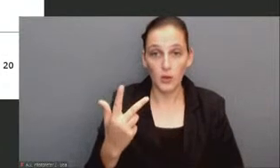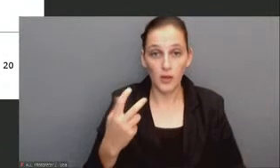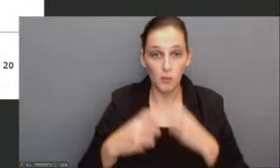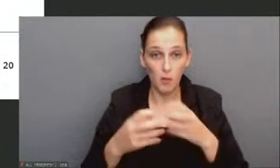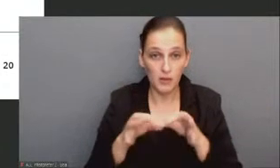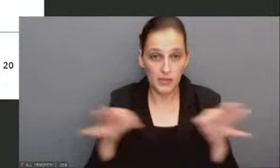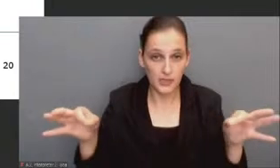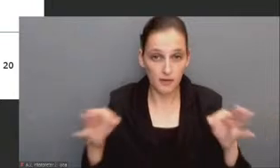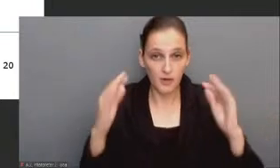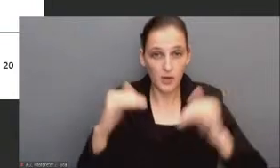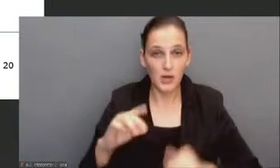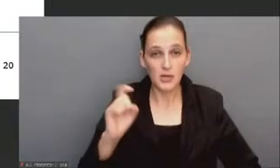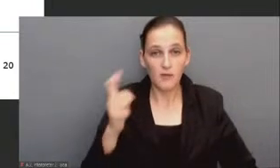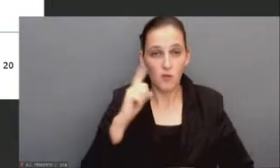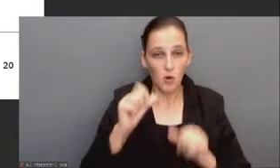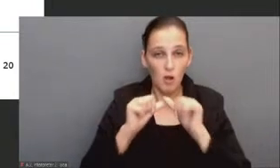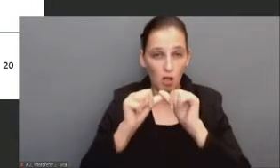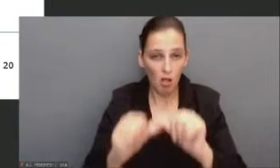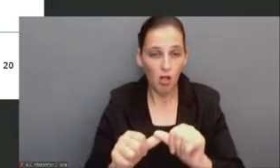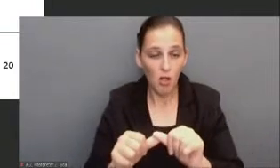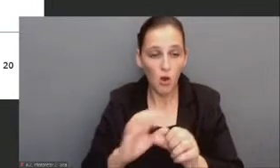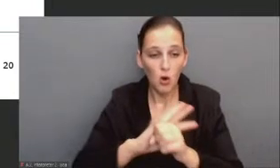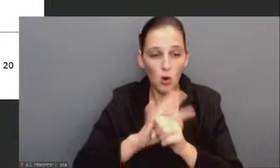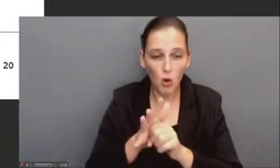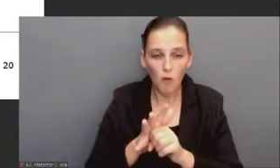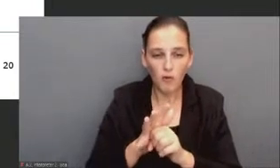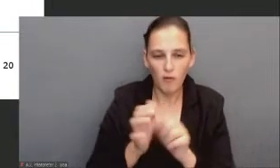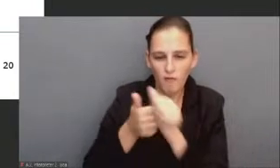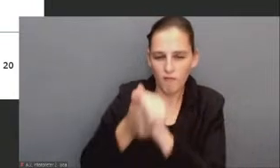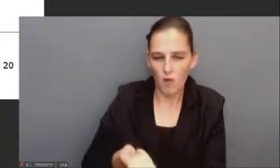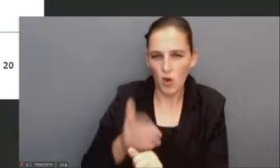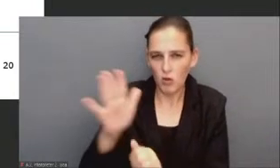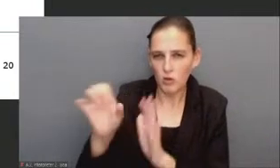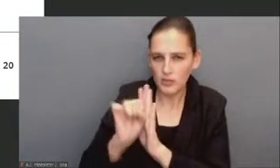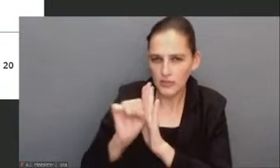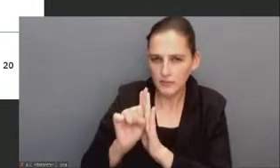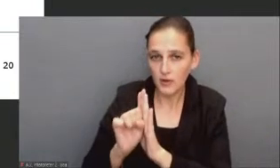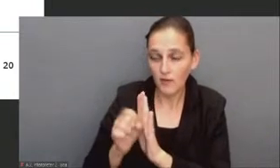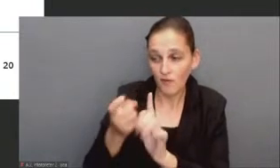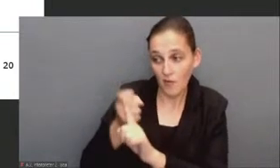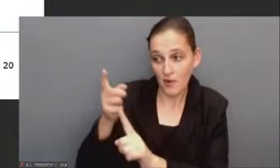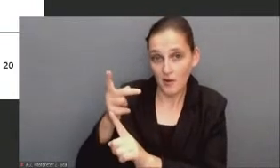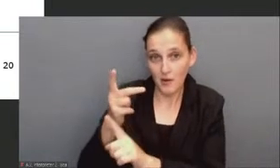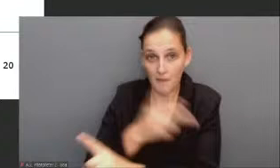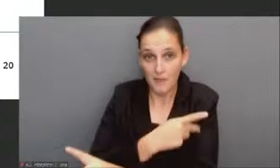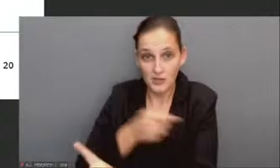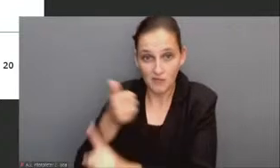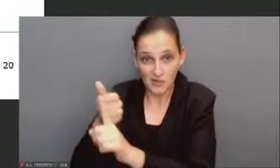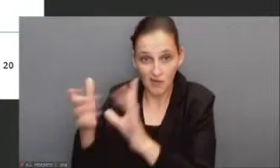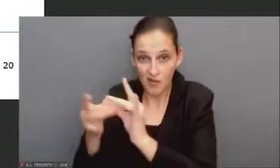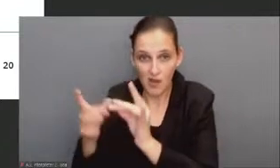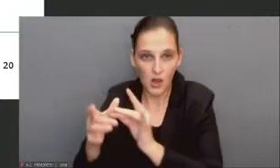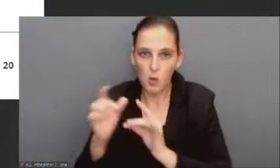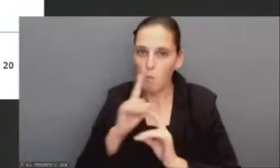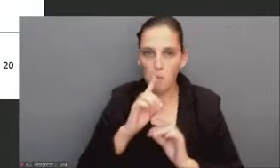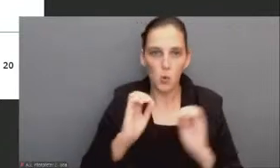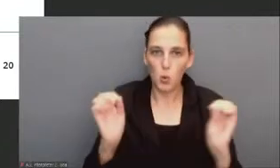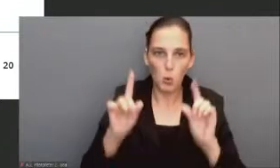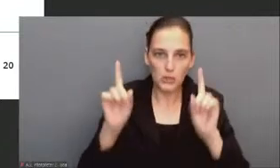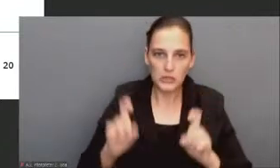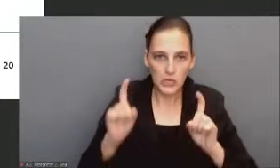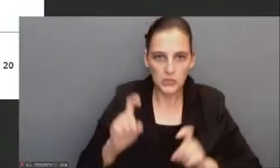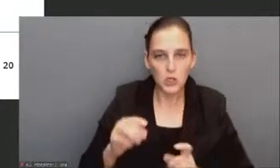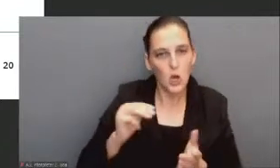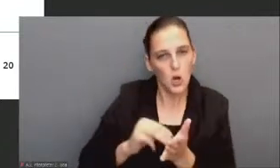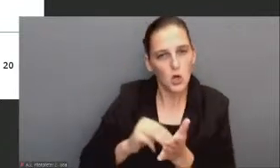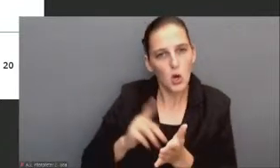Diagnosis of long COVID is based on symptoms conveyed by the patient and not a specific test. Providers who gain trust with their patients are